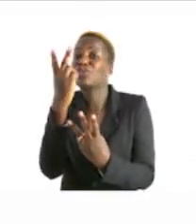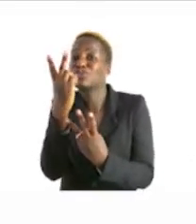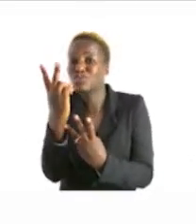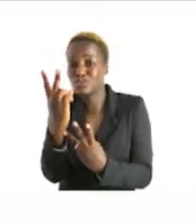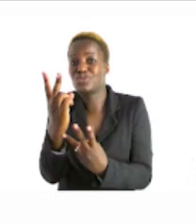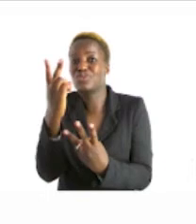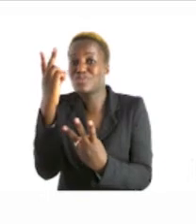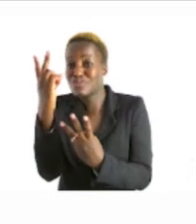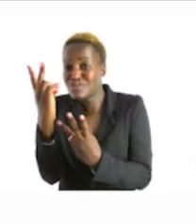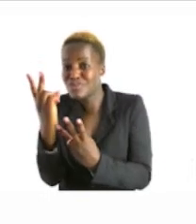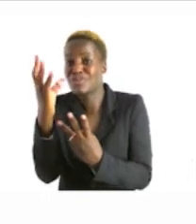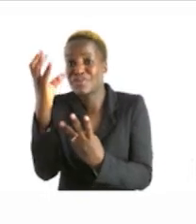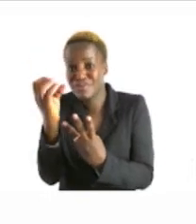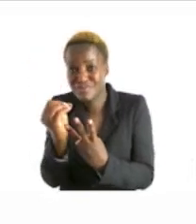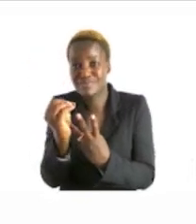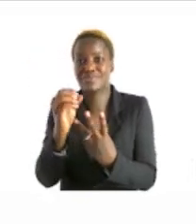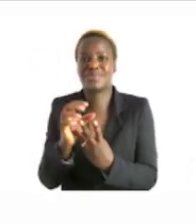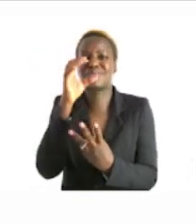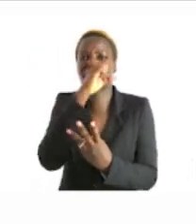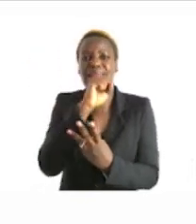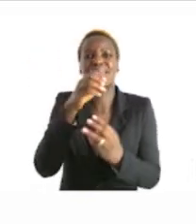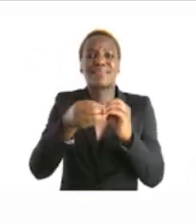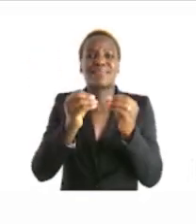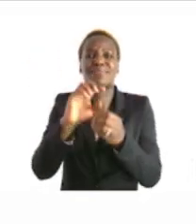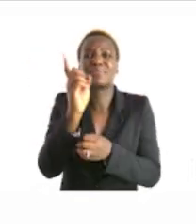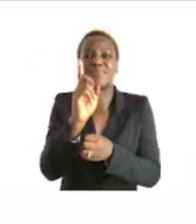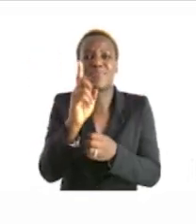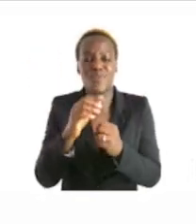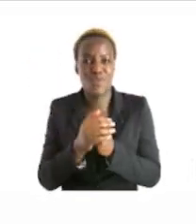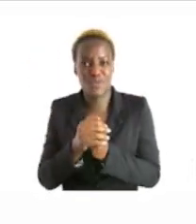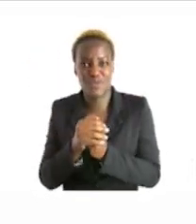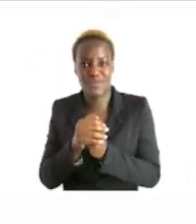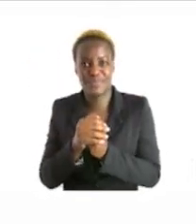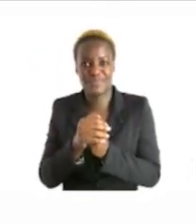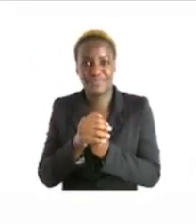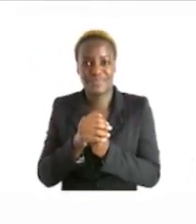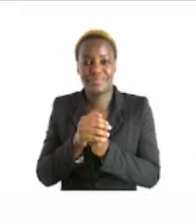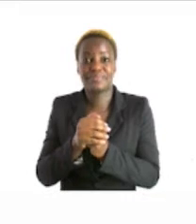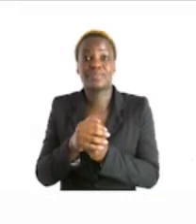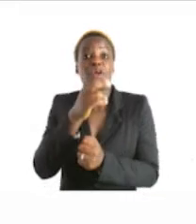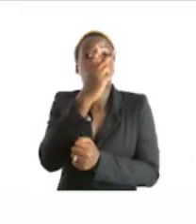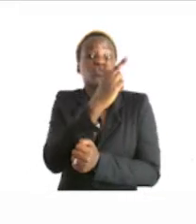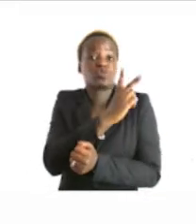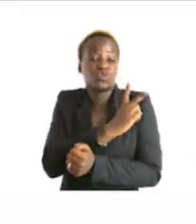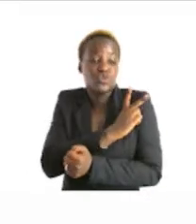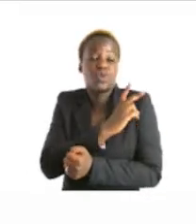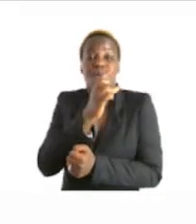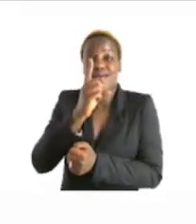What number is missing there? 290. beautiful, Andre. It's